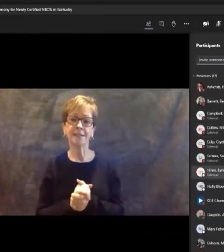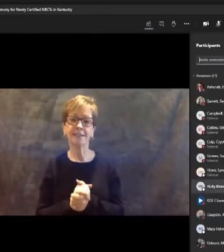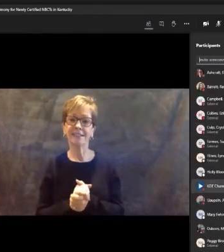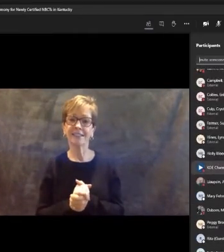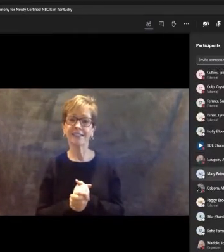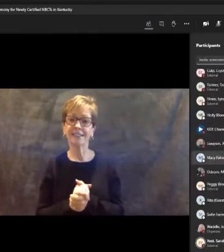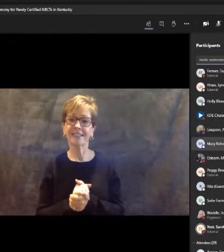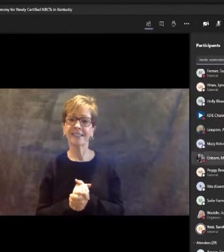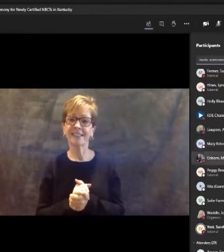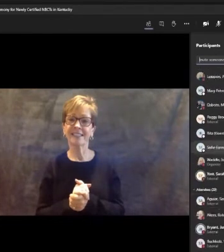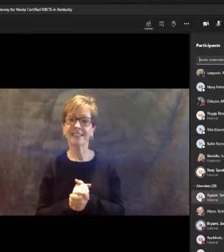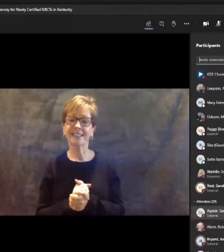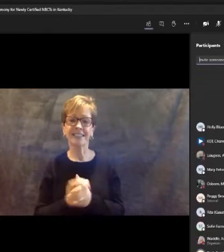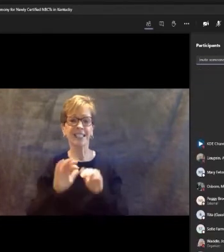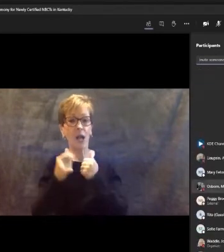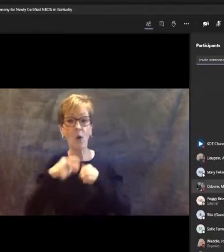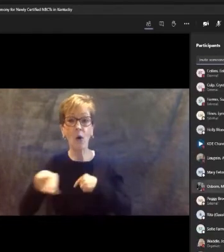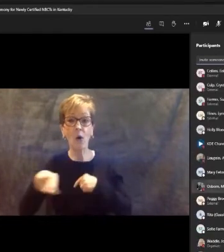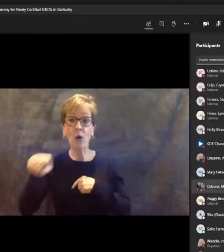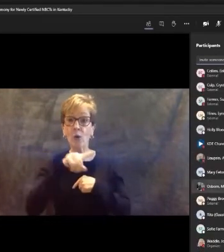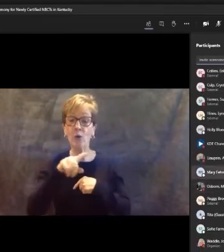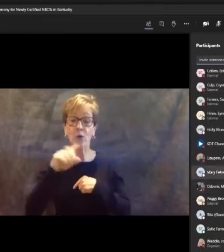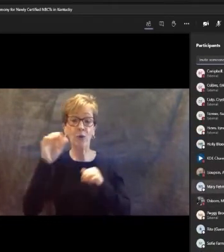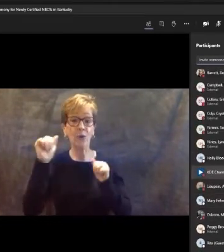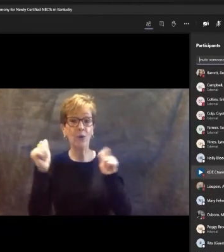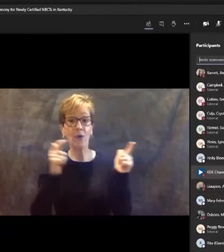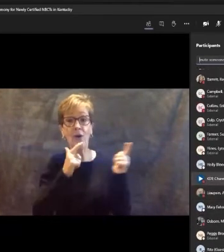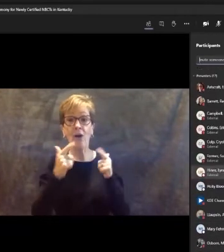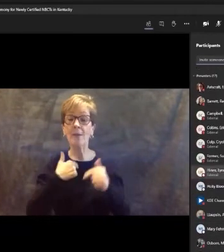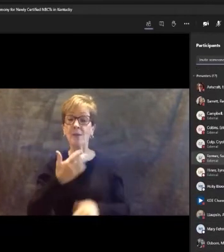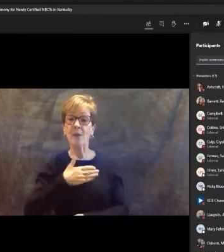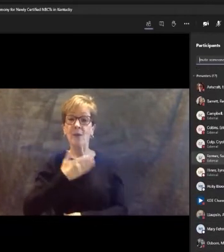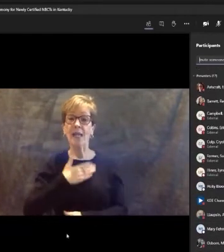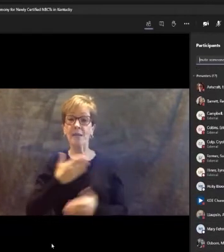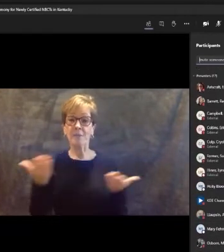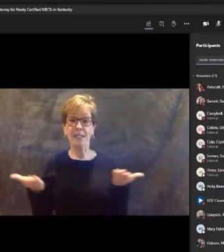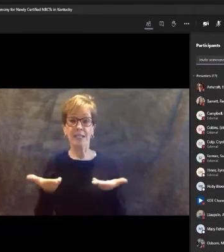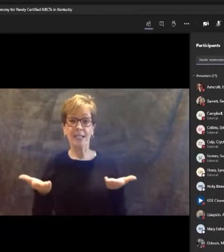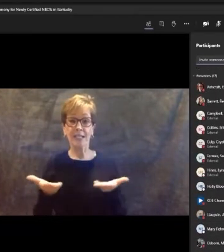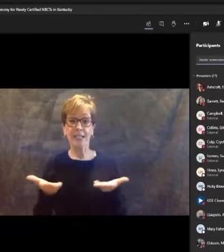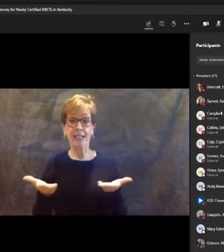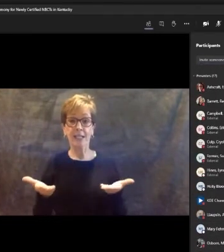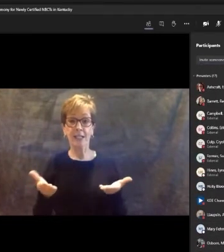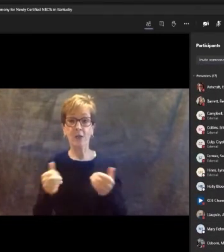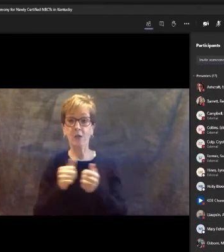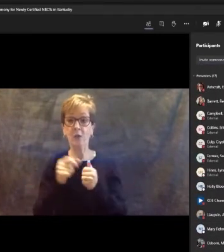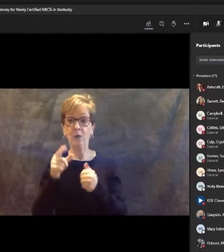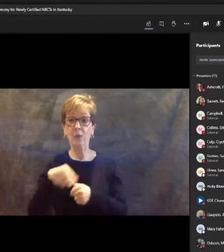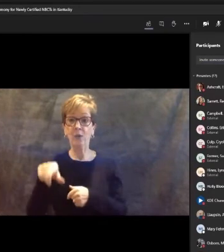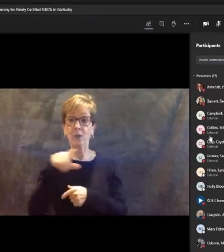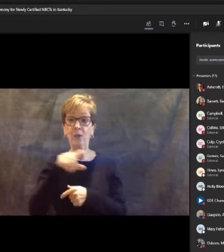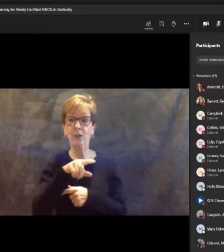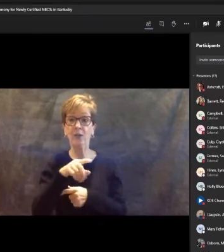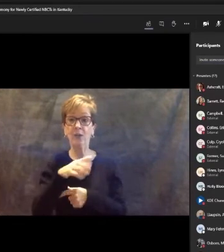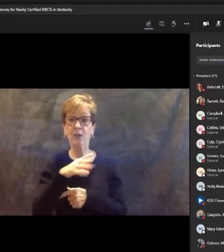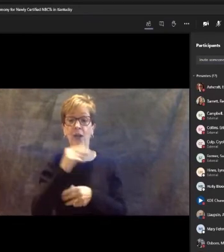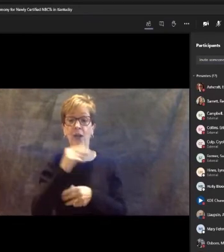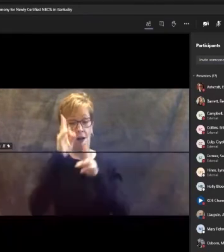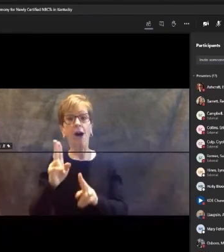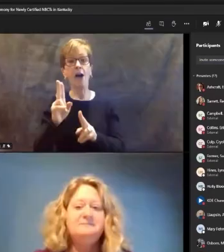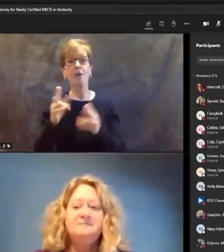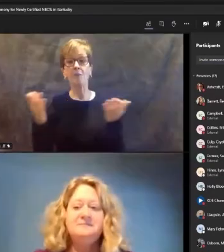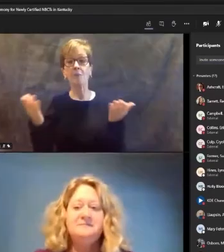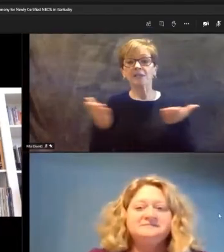How are you, everyone? And I'm so glad to be with you here today and honored to join you in getting recognized.